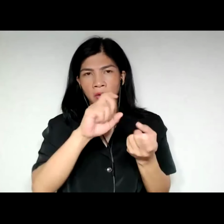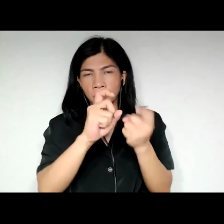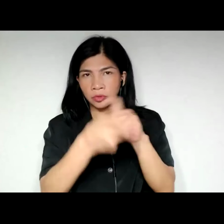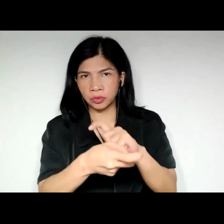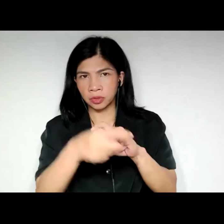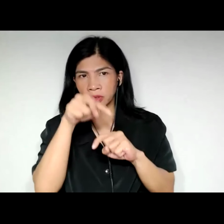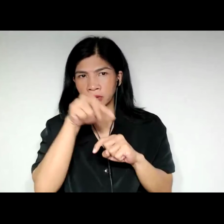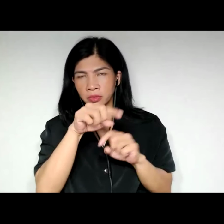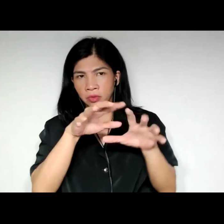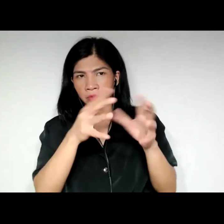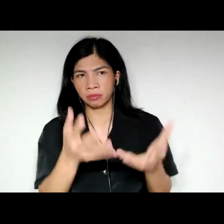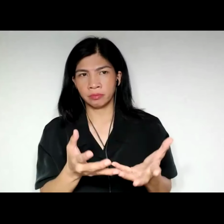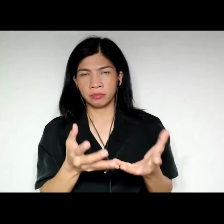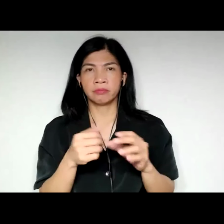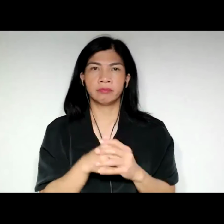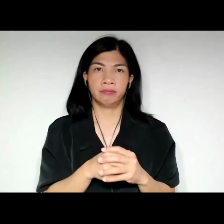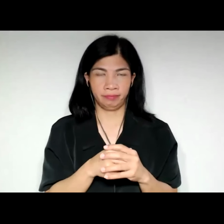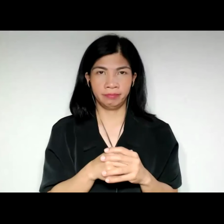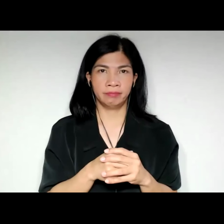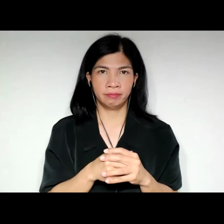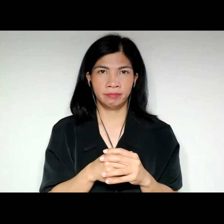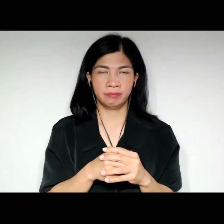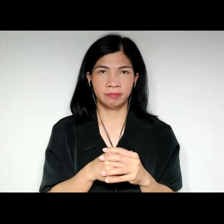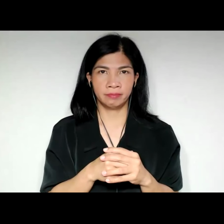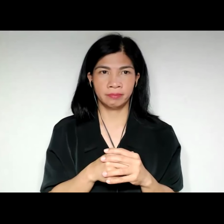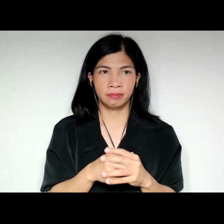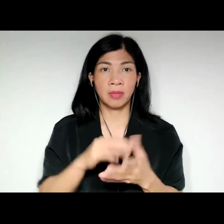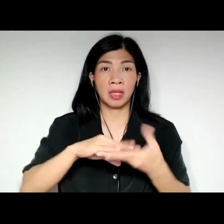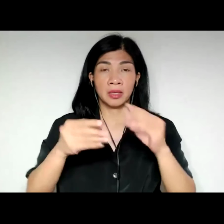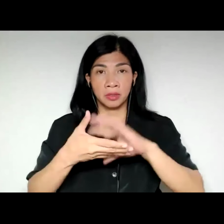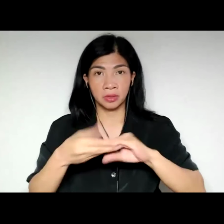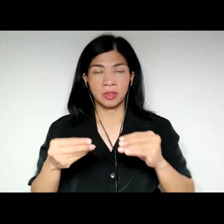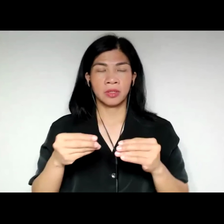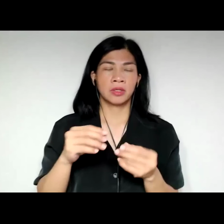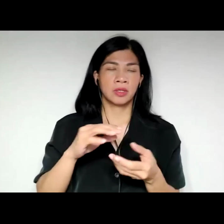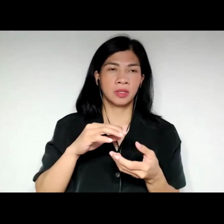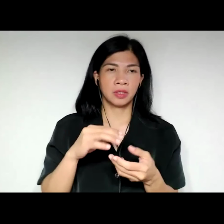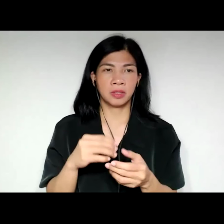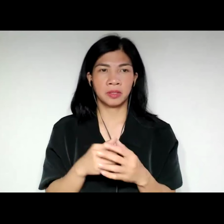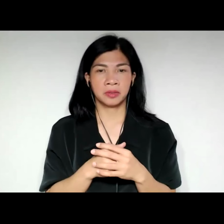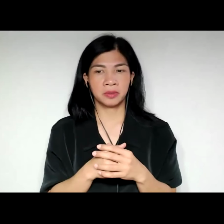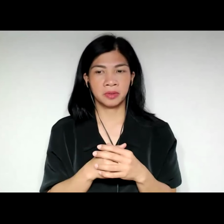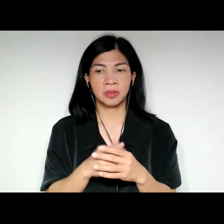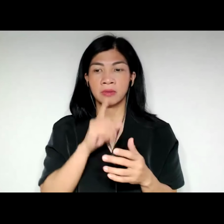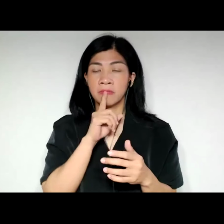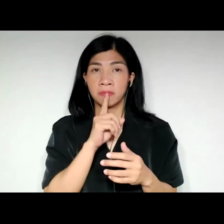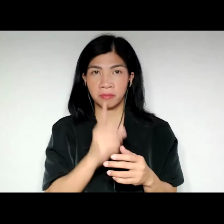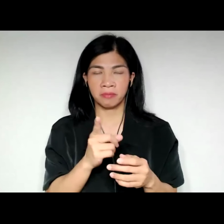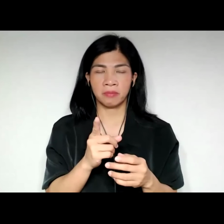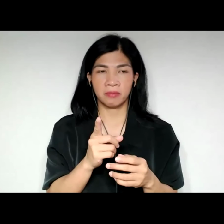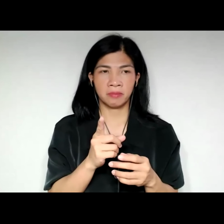we're just a dot. But again, I think stories and narratives are, you know, really